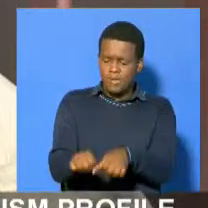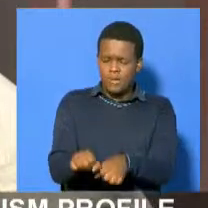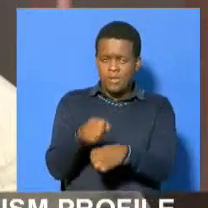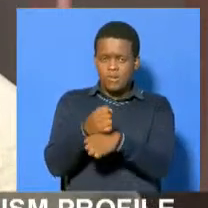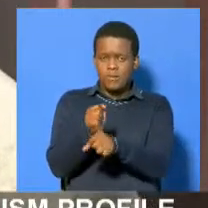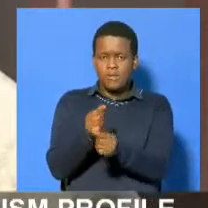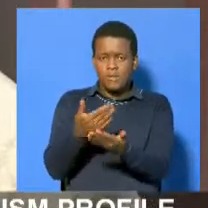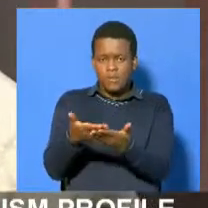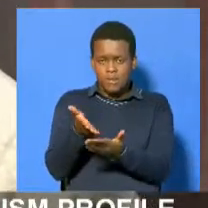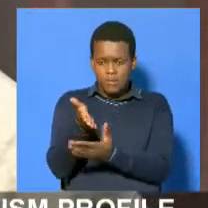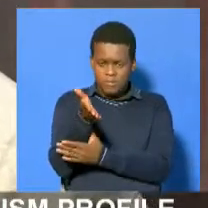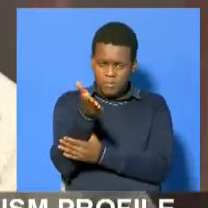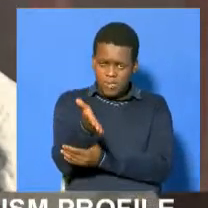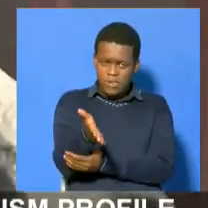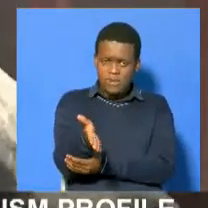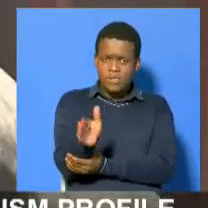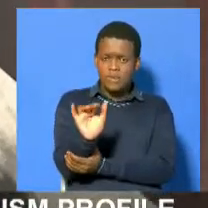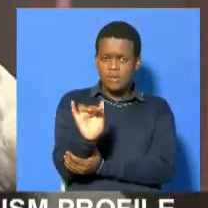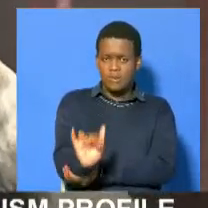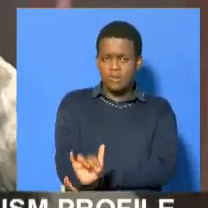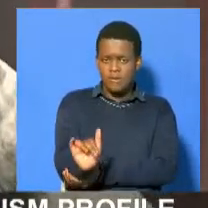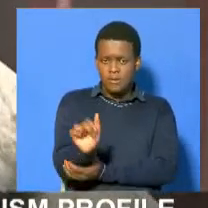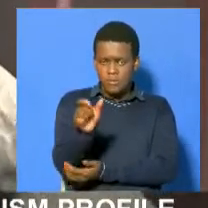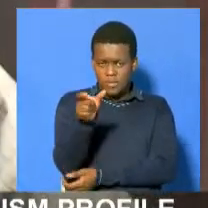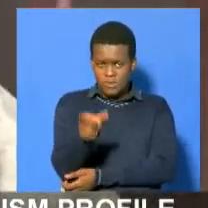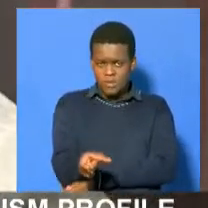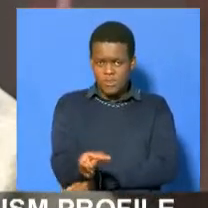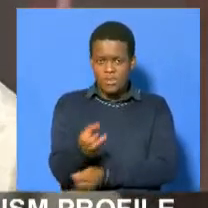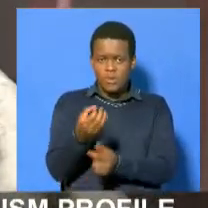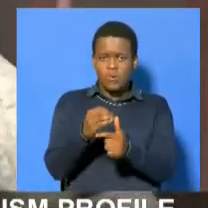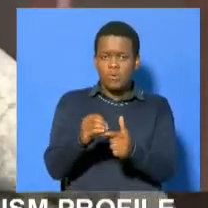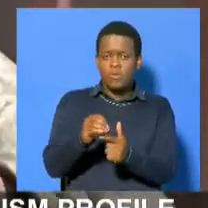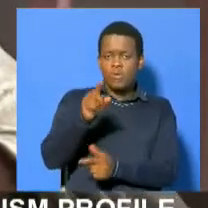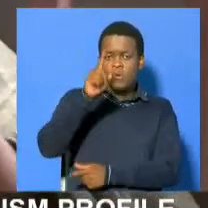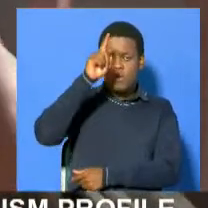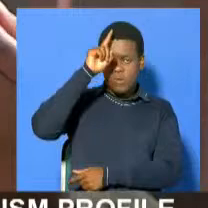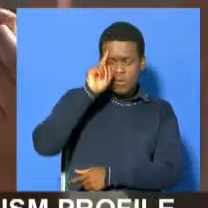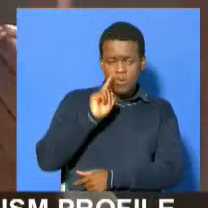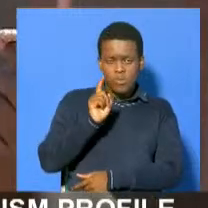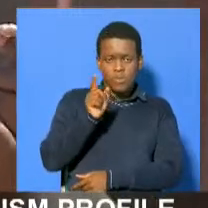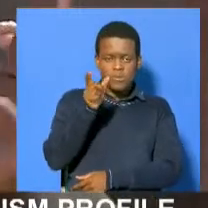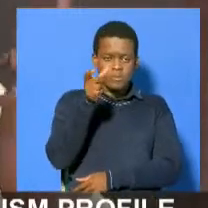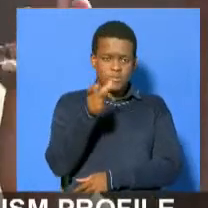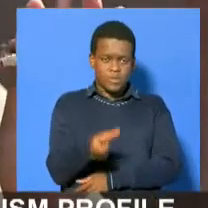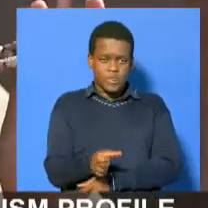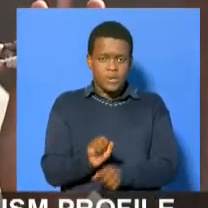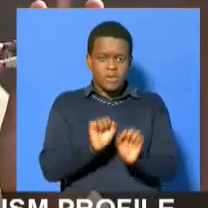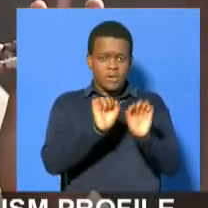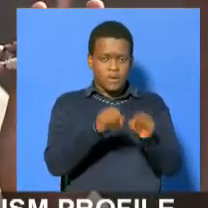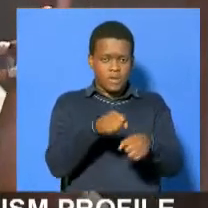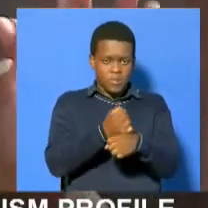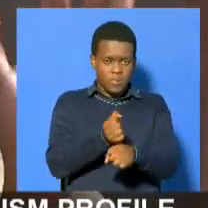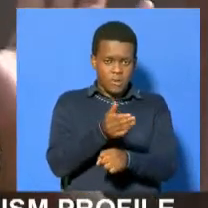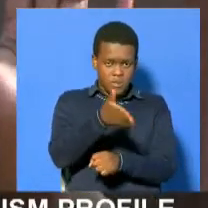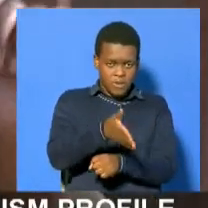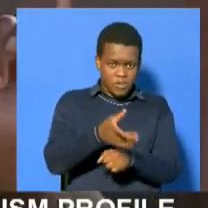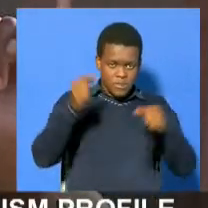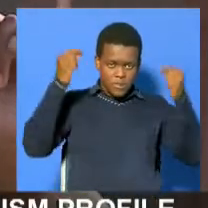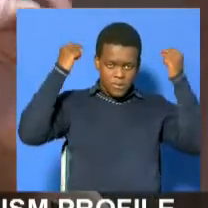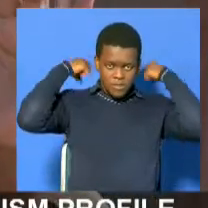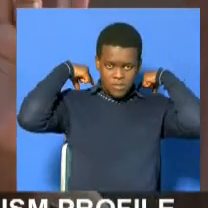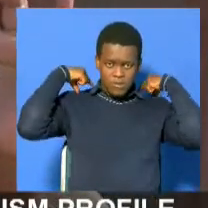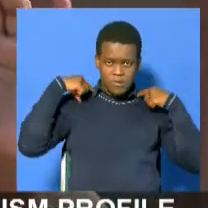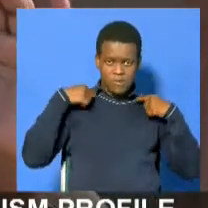le seyana. E le monana kana e le motho o motona. Dilo tse di tshwana le tse go mo ke se baga se irilwe